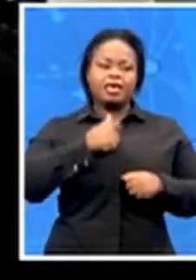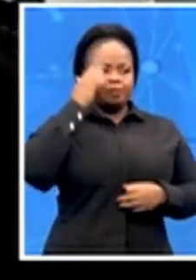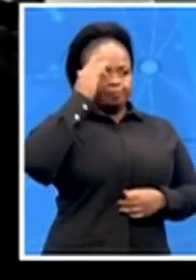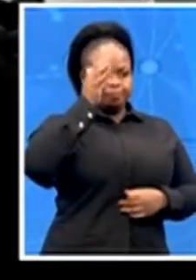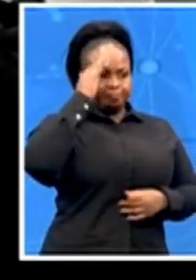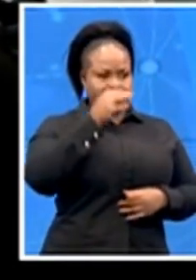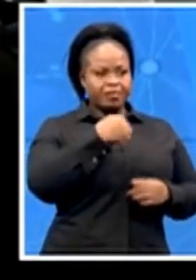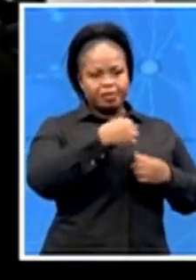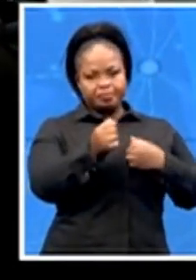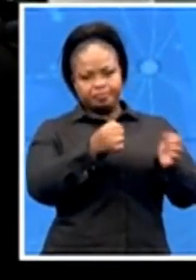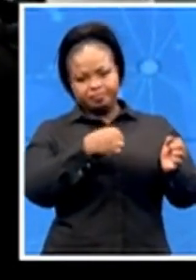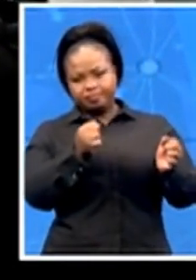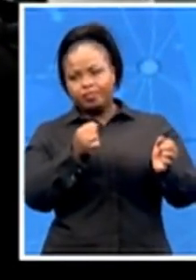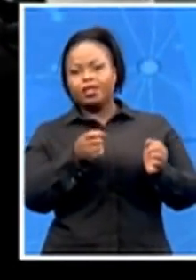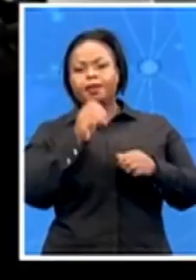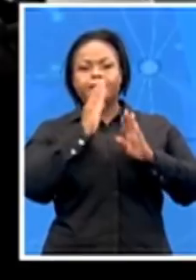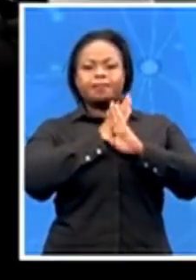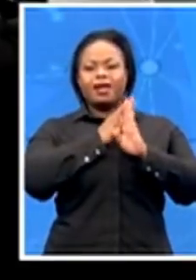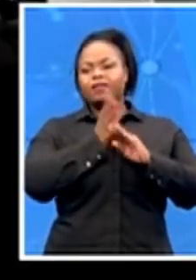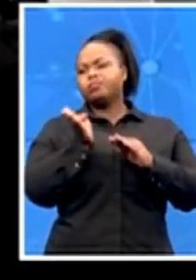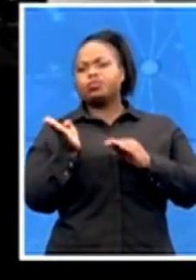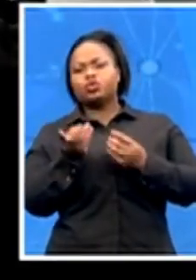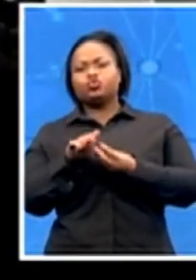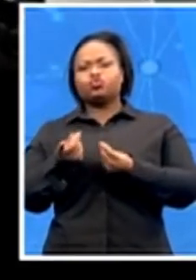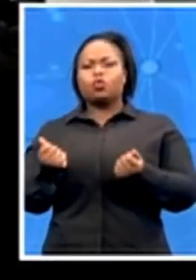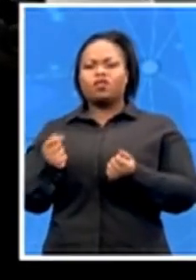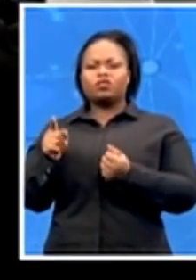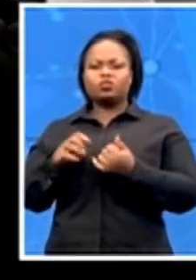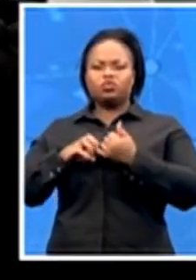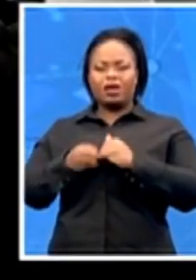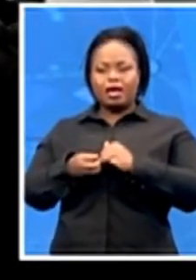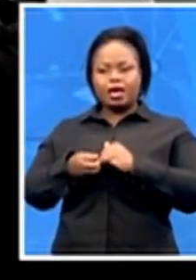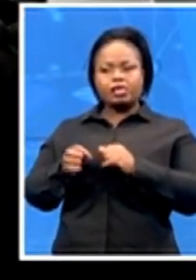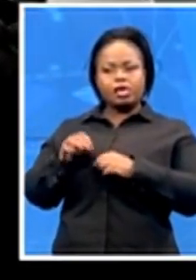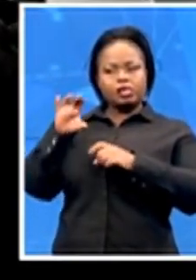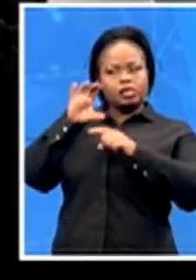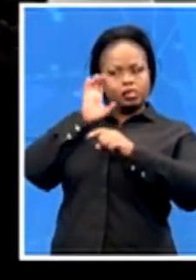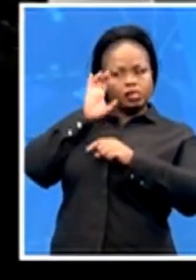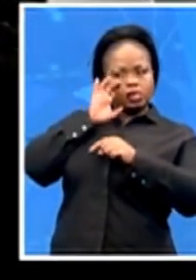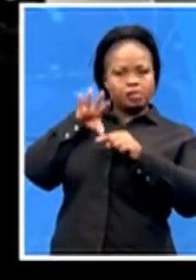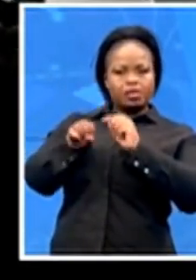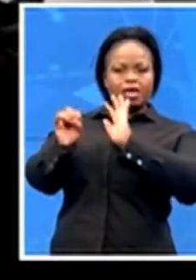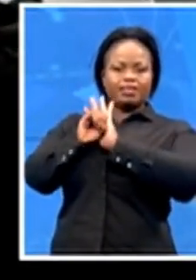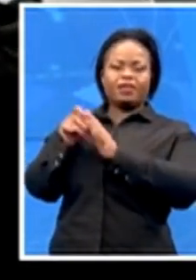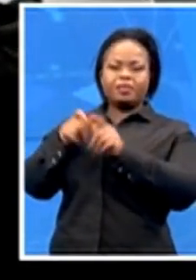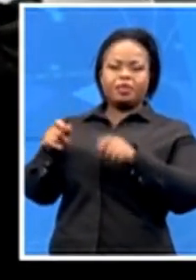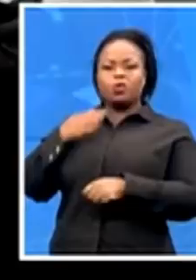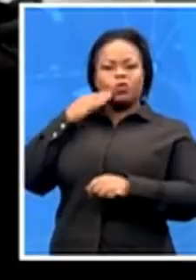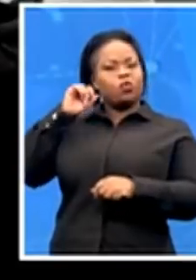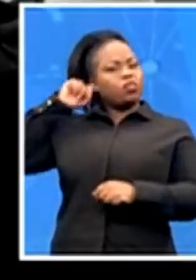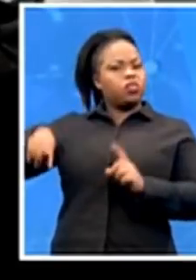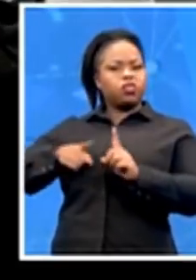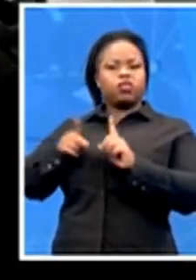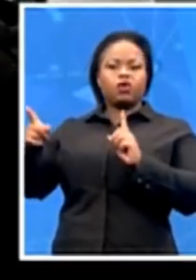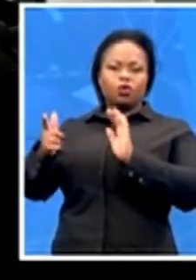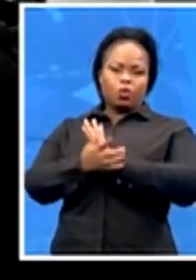with the situation. So what I'm suggesting that in this case, the situation did not warrant the